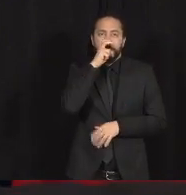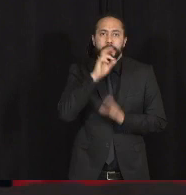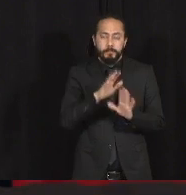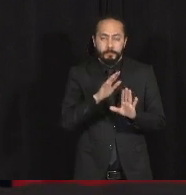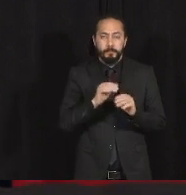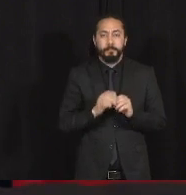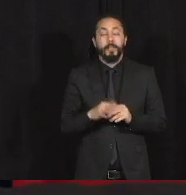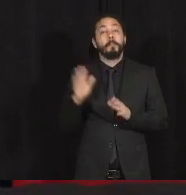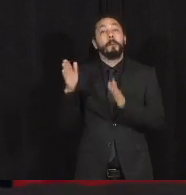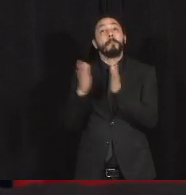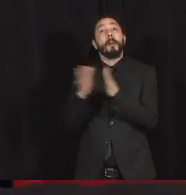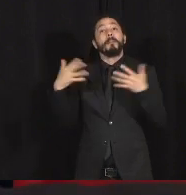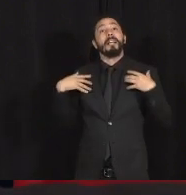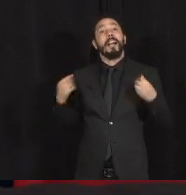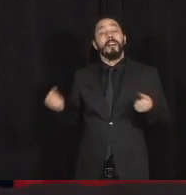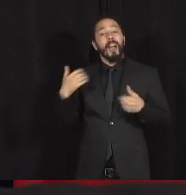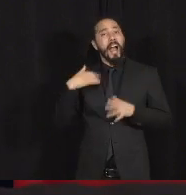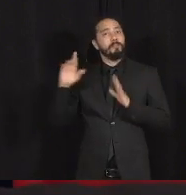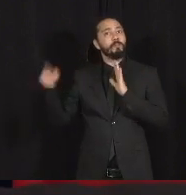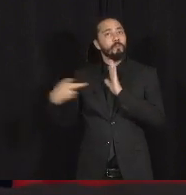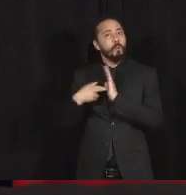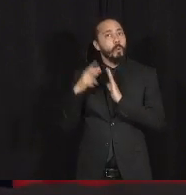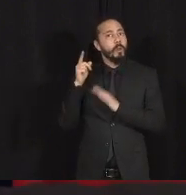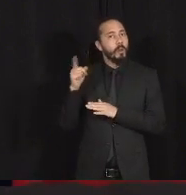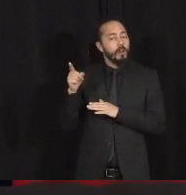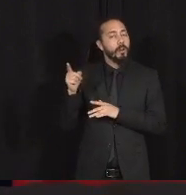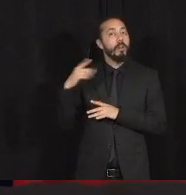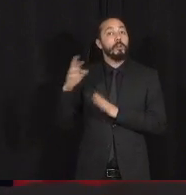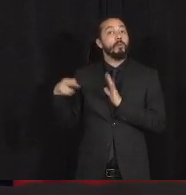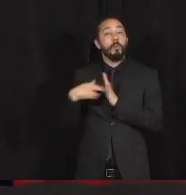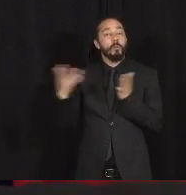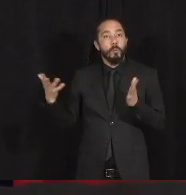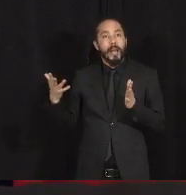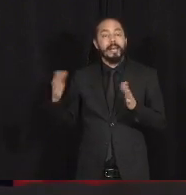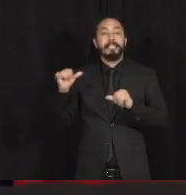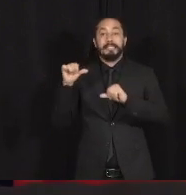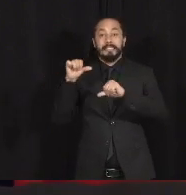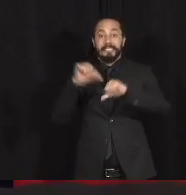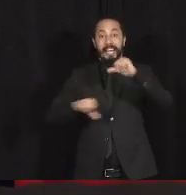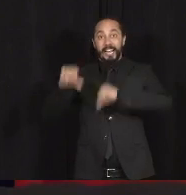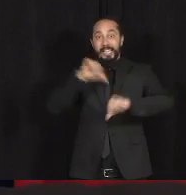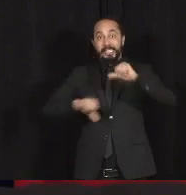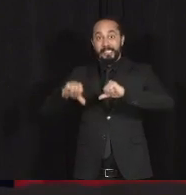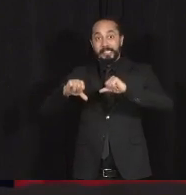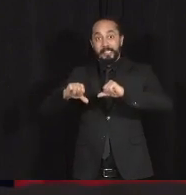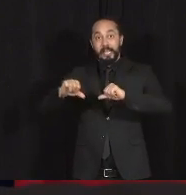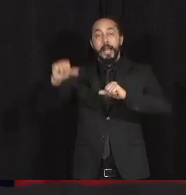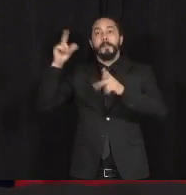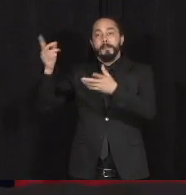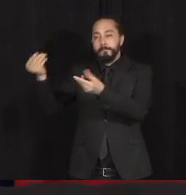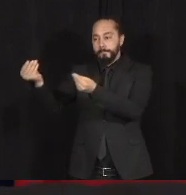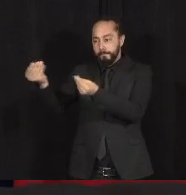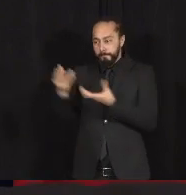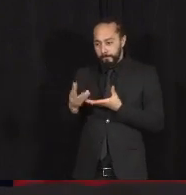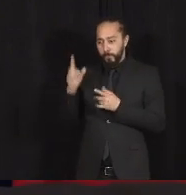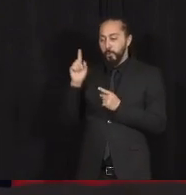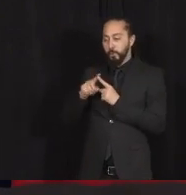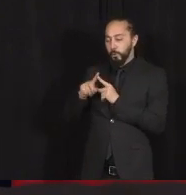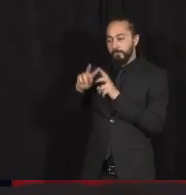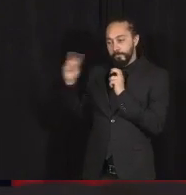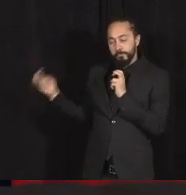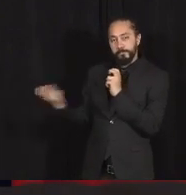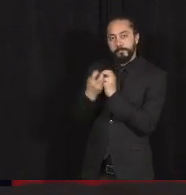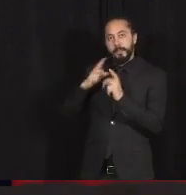science right into the heart of the decision-making process. It is important for everybody